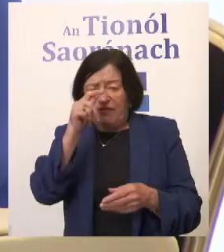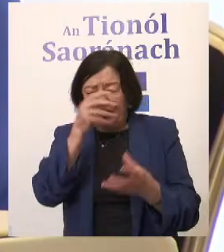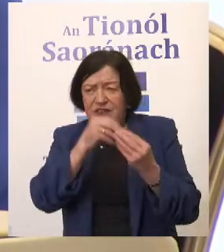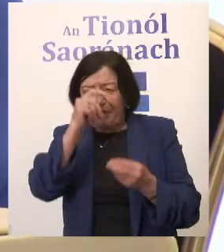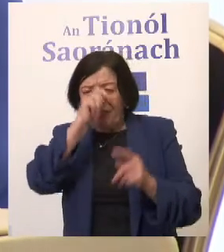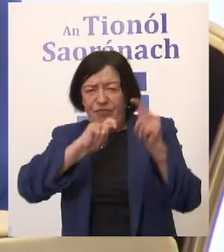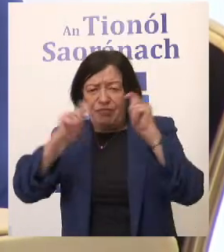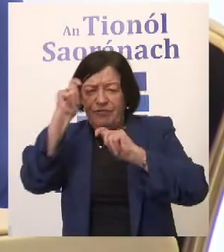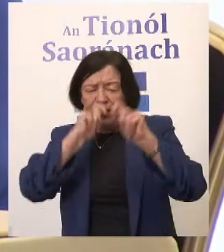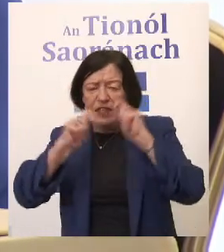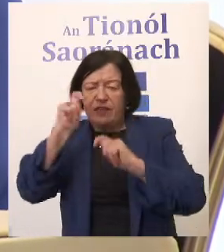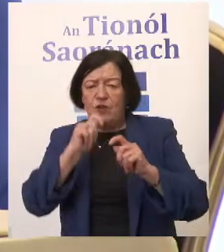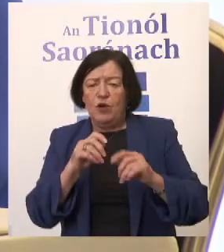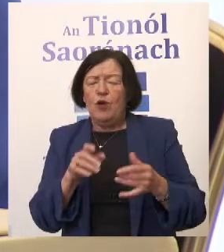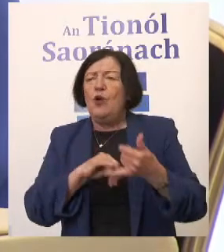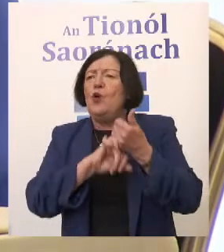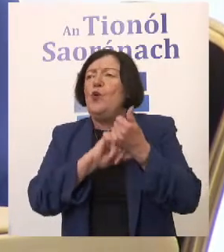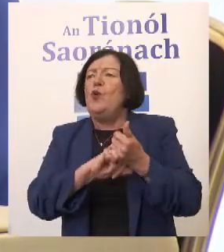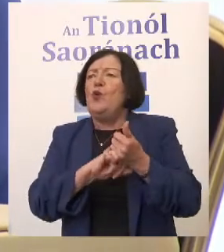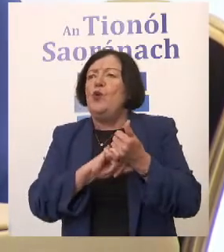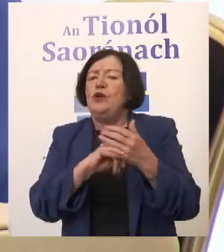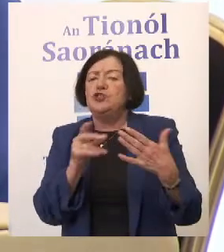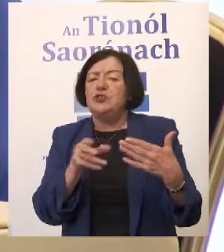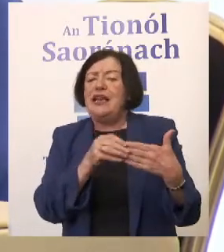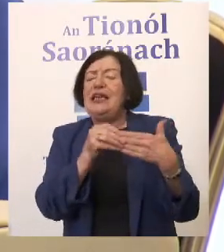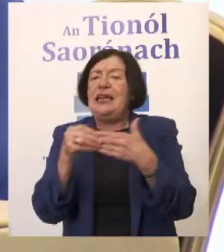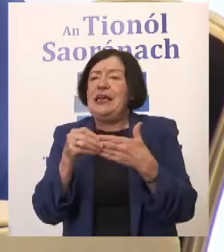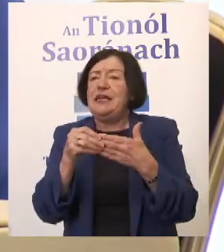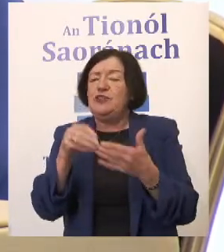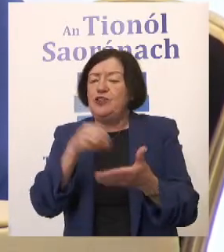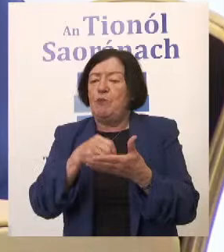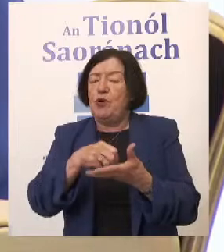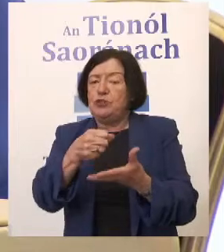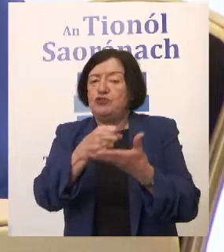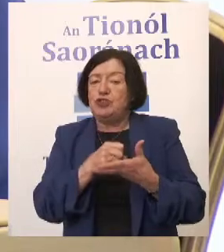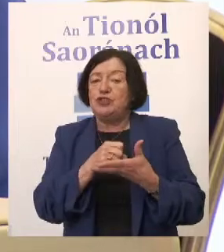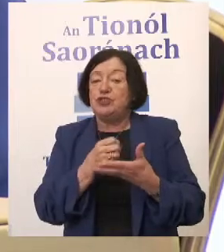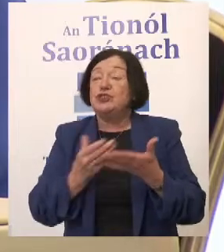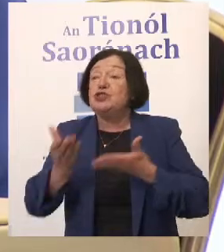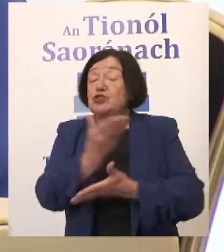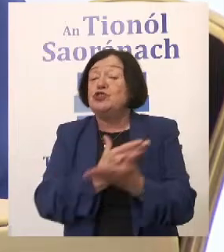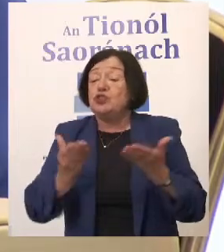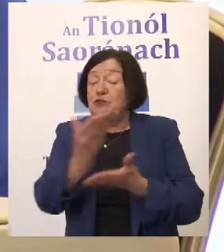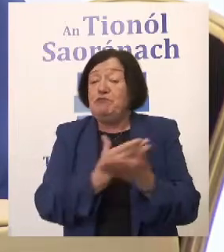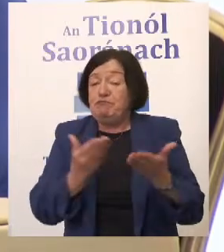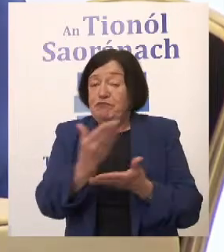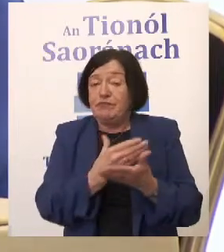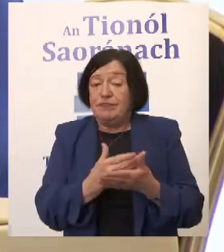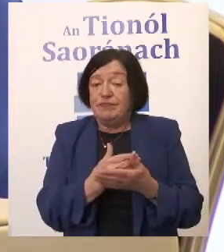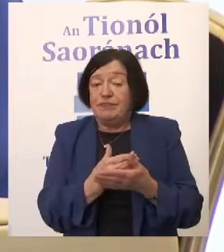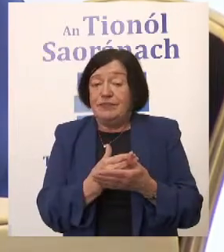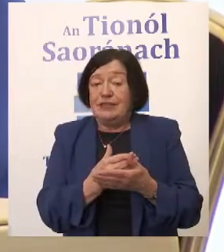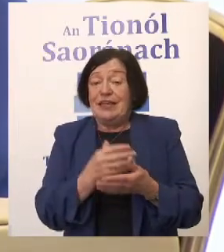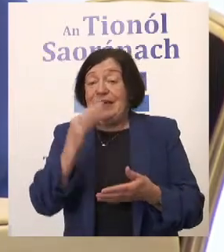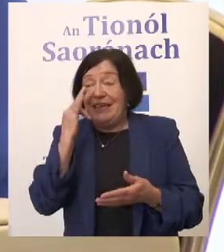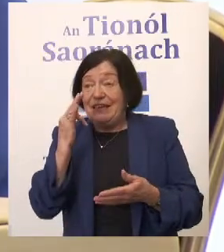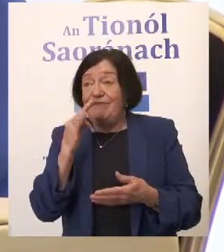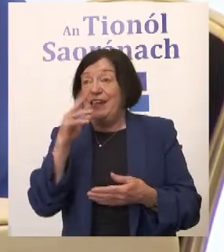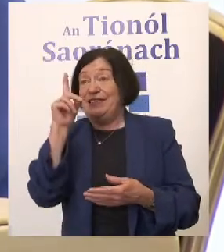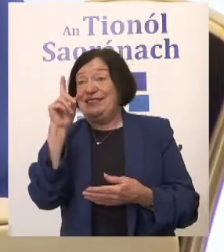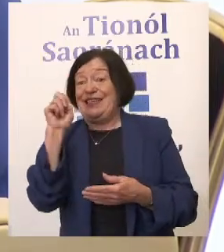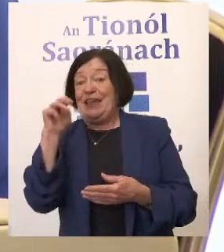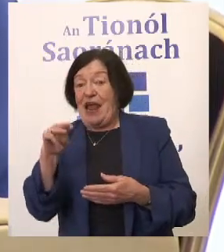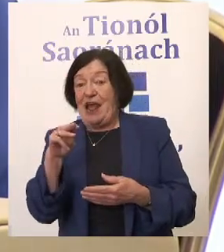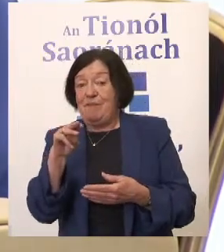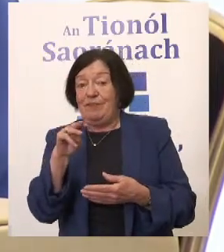about are who should lead the budgetary discussions when or if a directly elected mayor